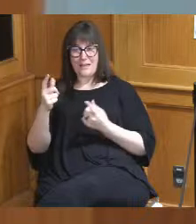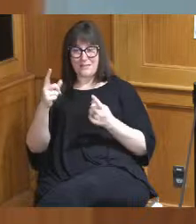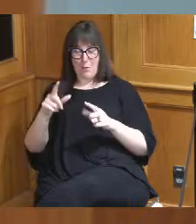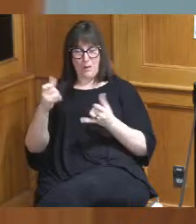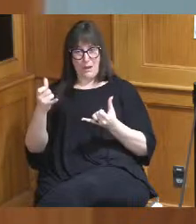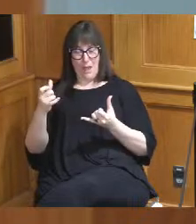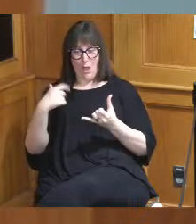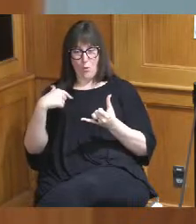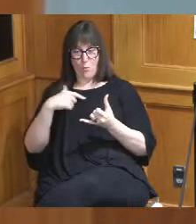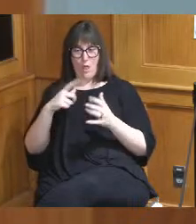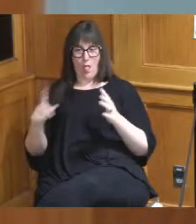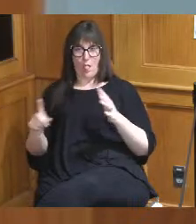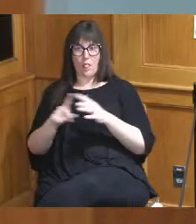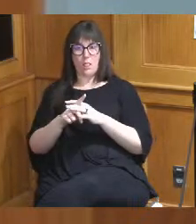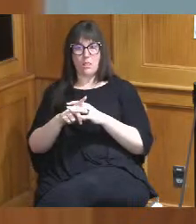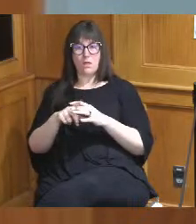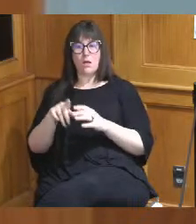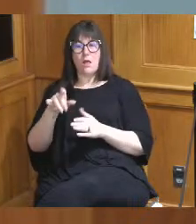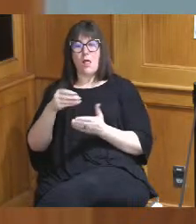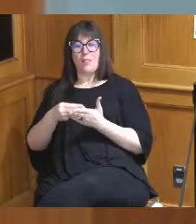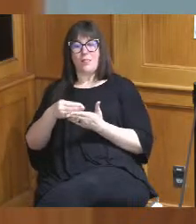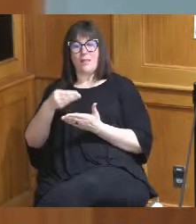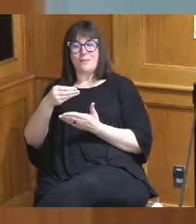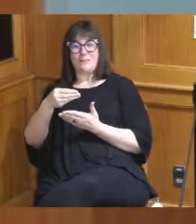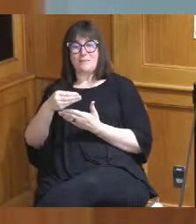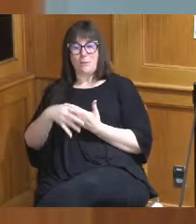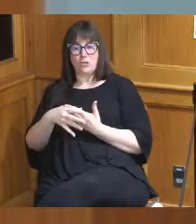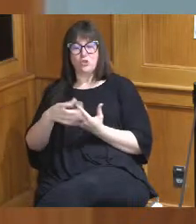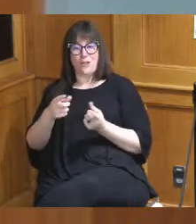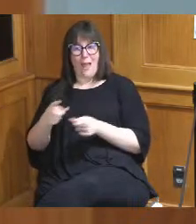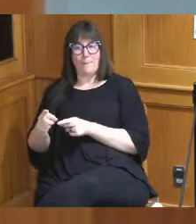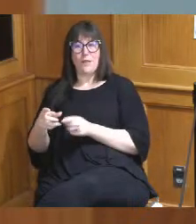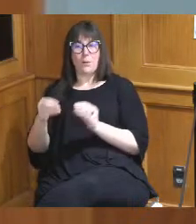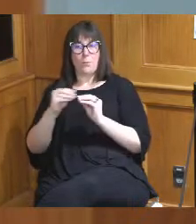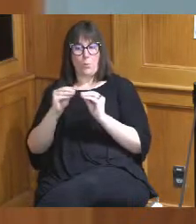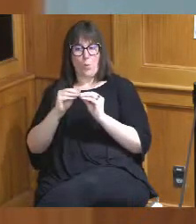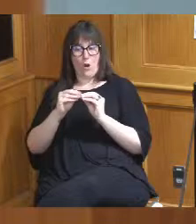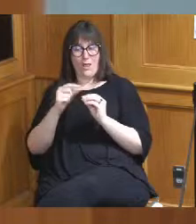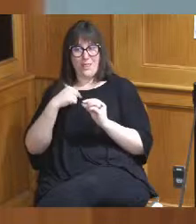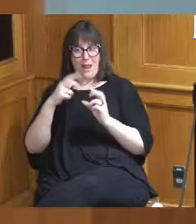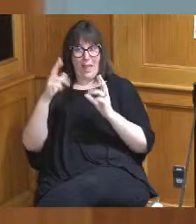that the expenditures are happening a lot more quickly than I had